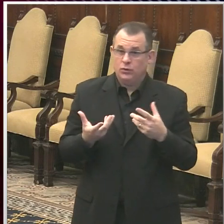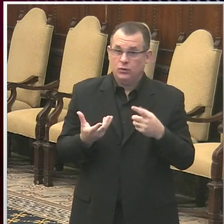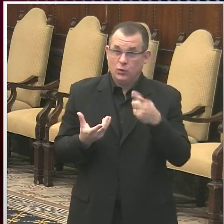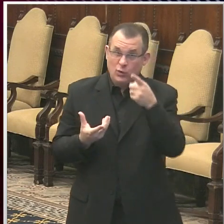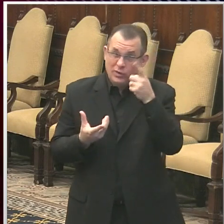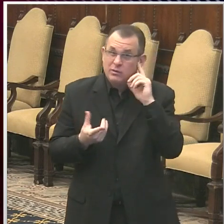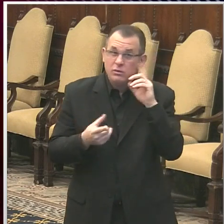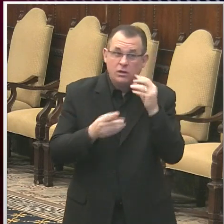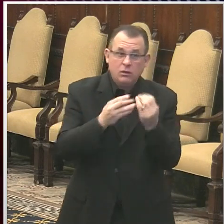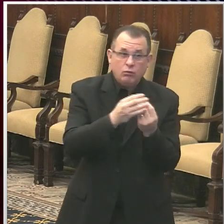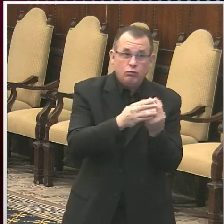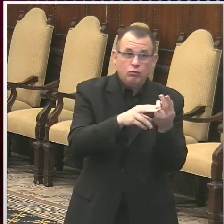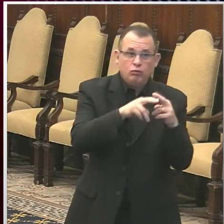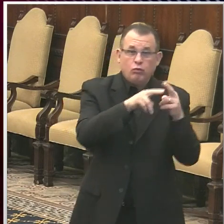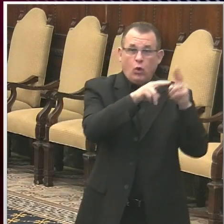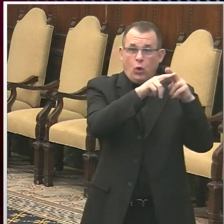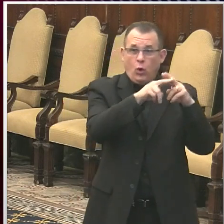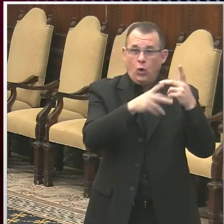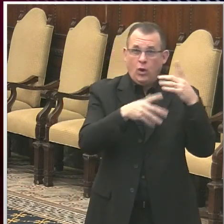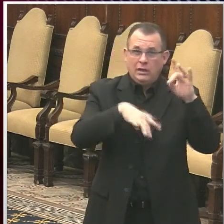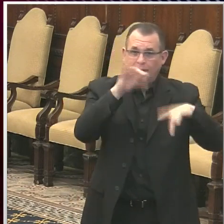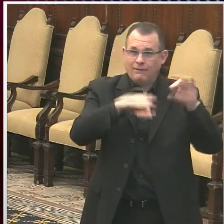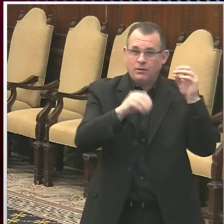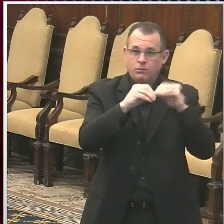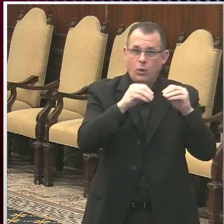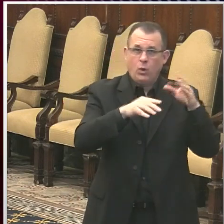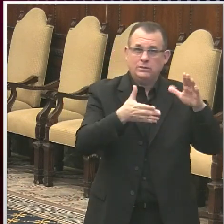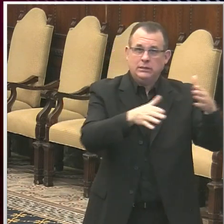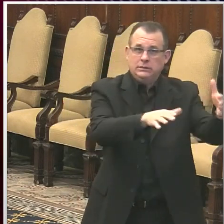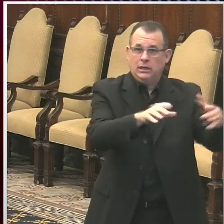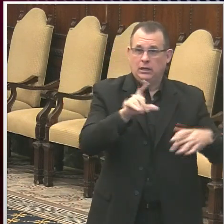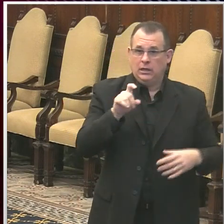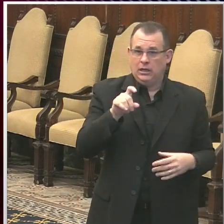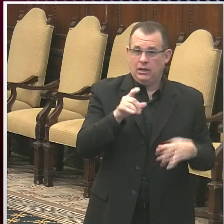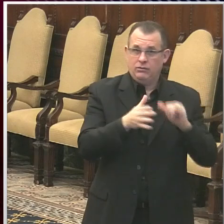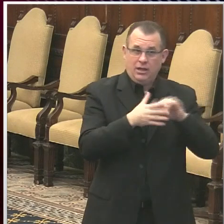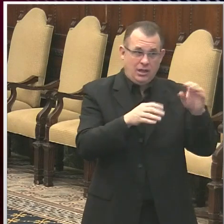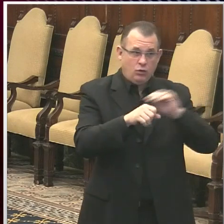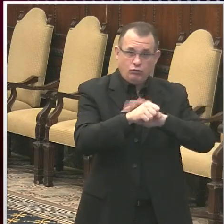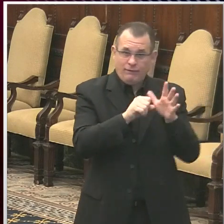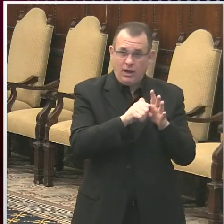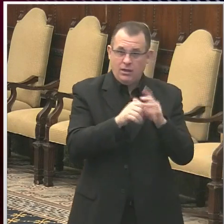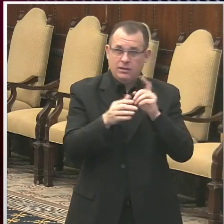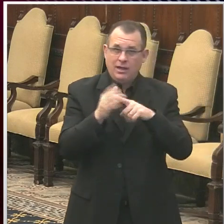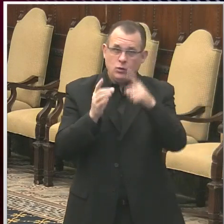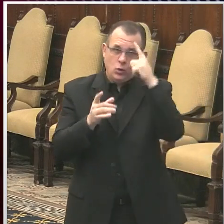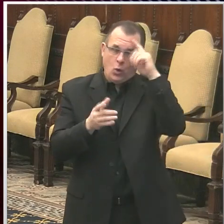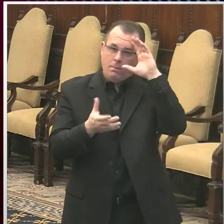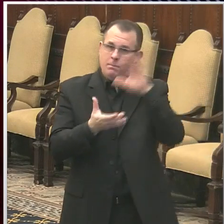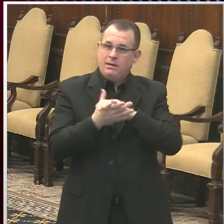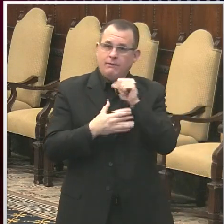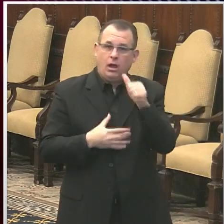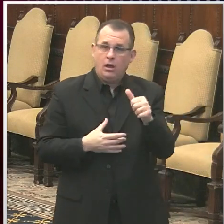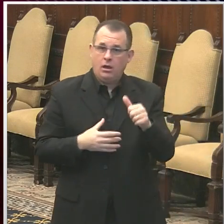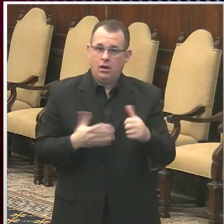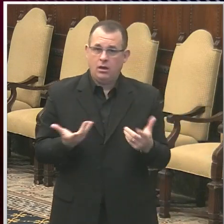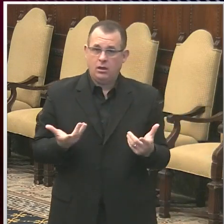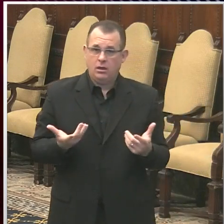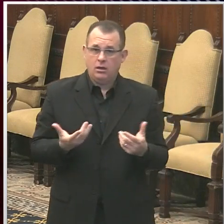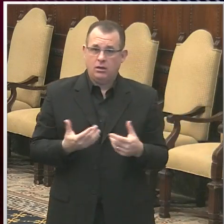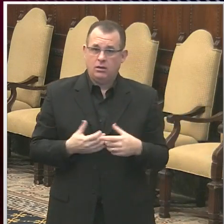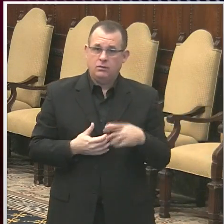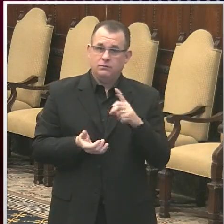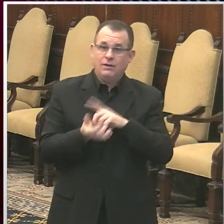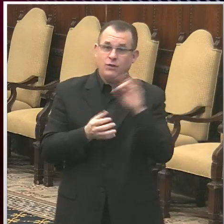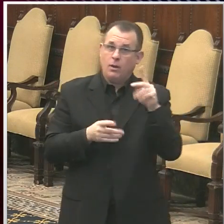based on finding out more people are dying from it than we actually realize? It is possible that there are people who are dying and that we